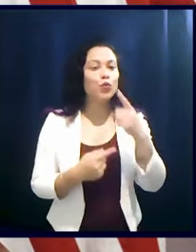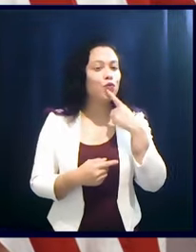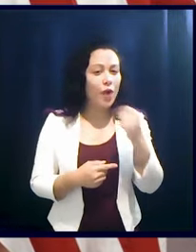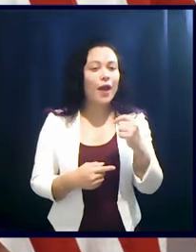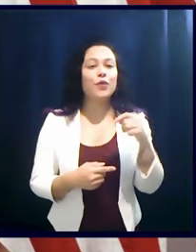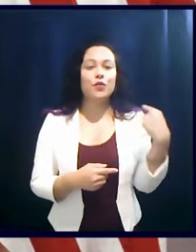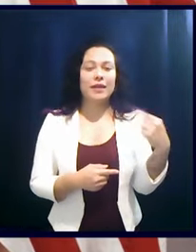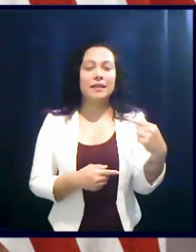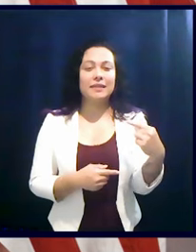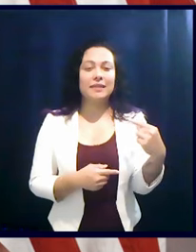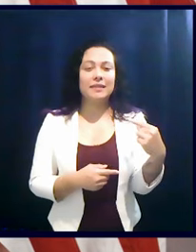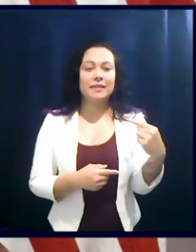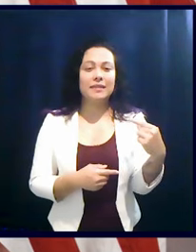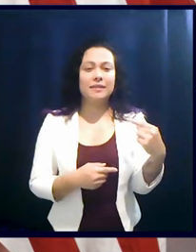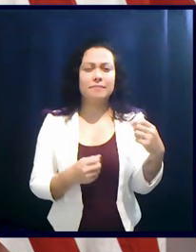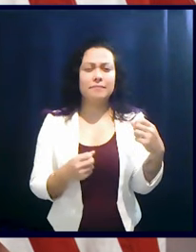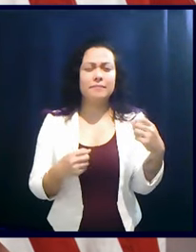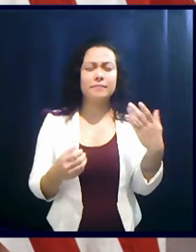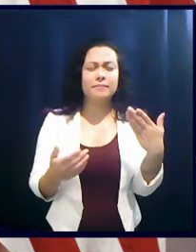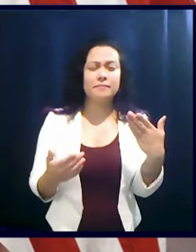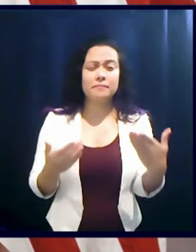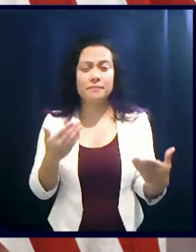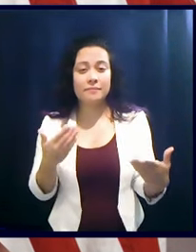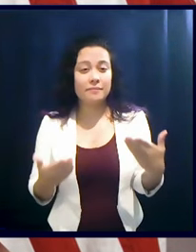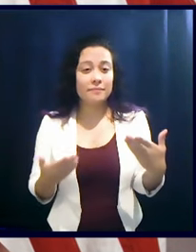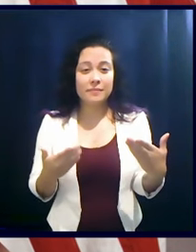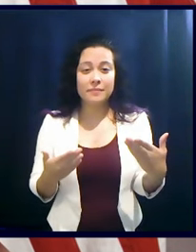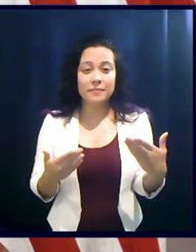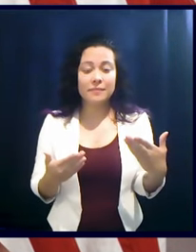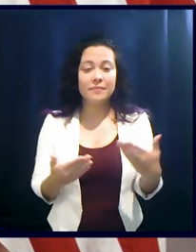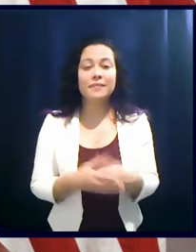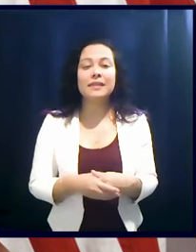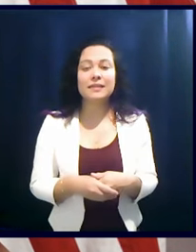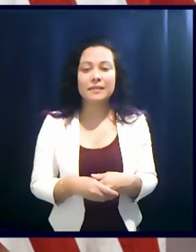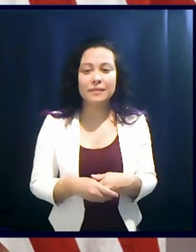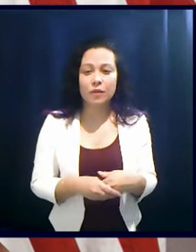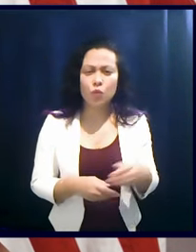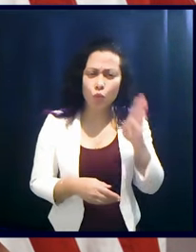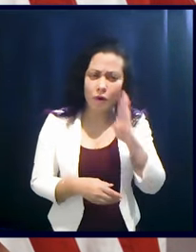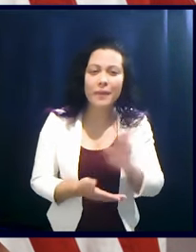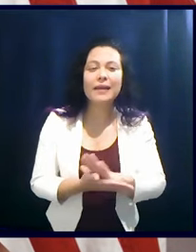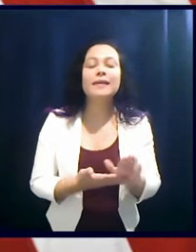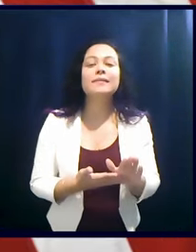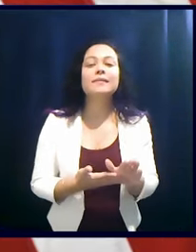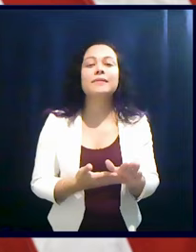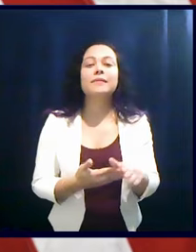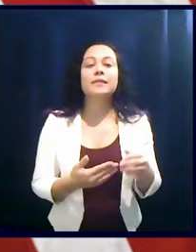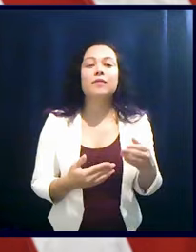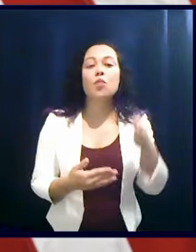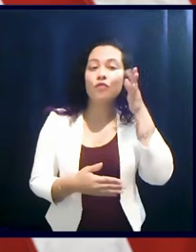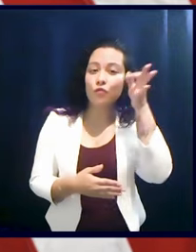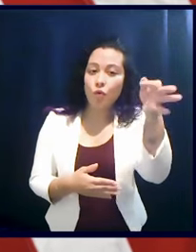to red-o-green, cautiously optimistically optilocious. And wouldn't that be nice? The